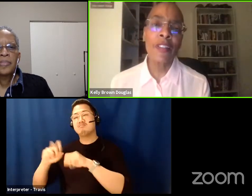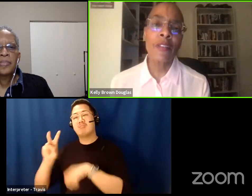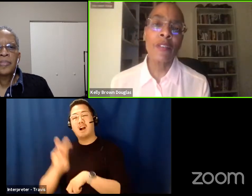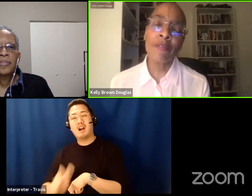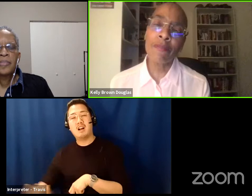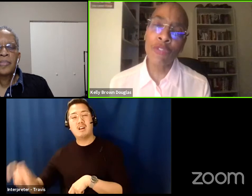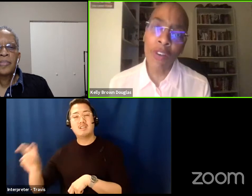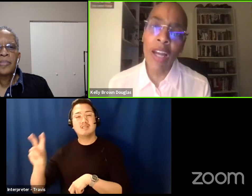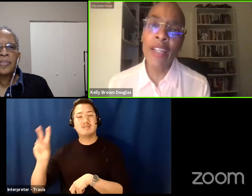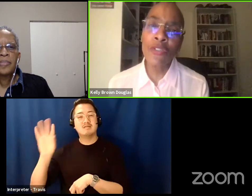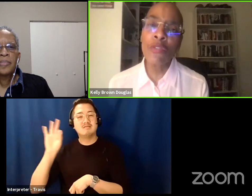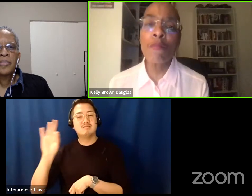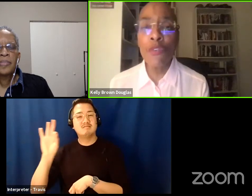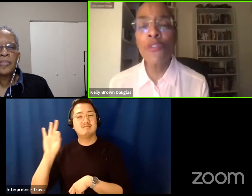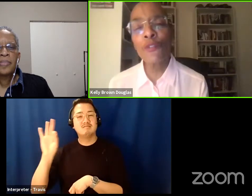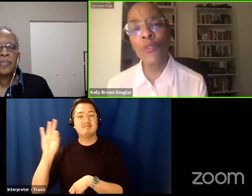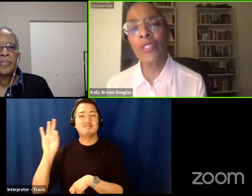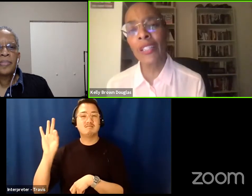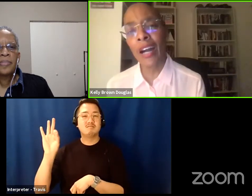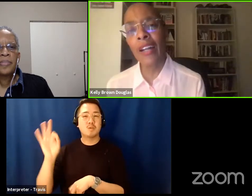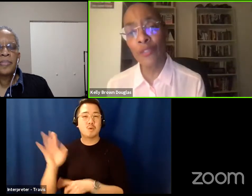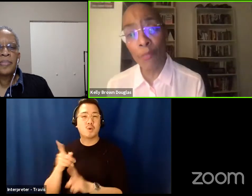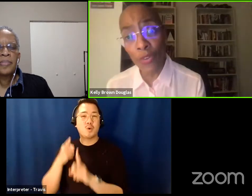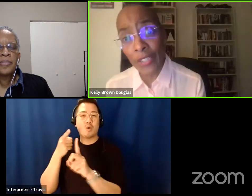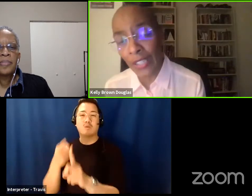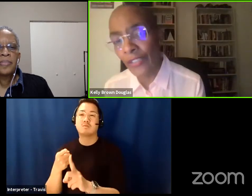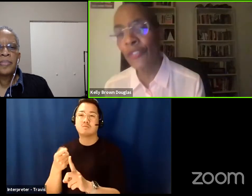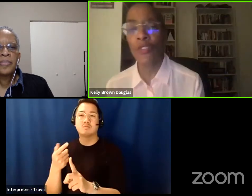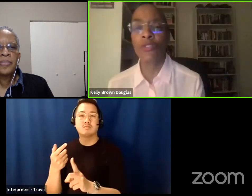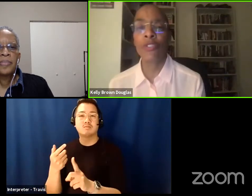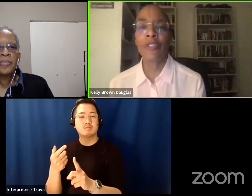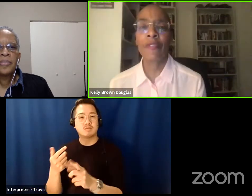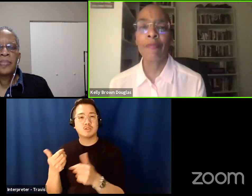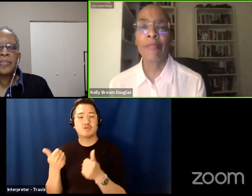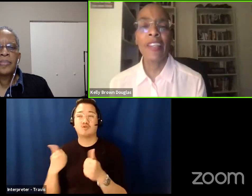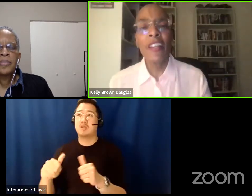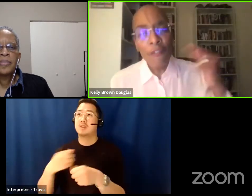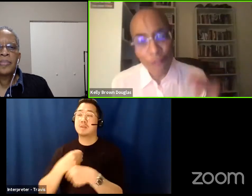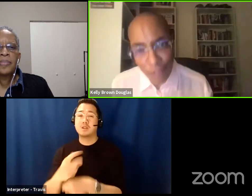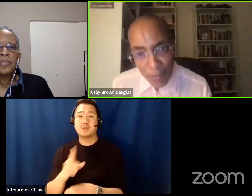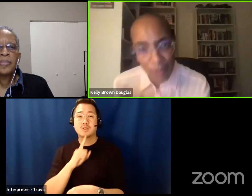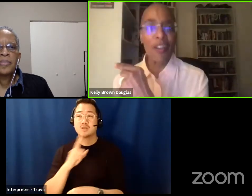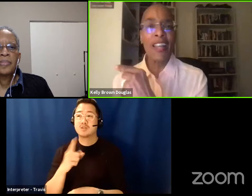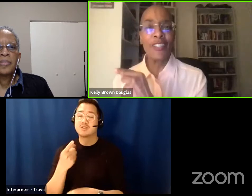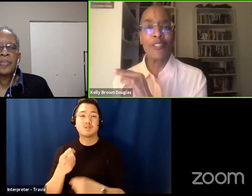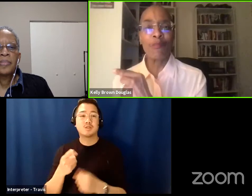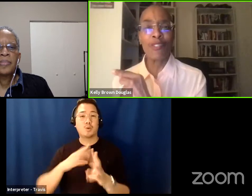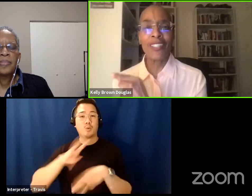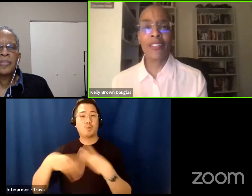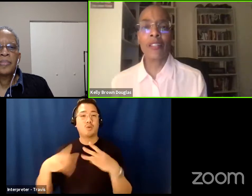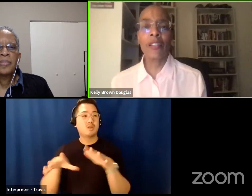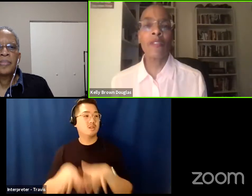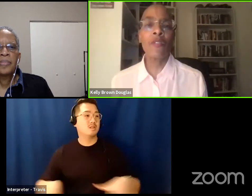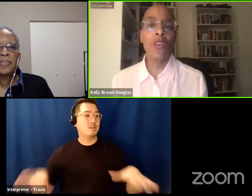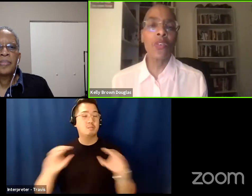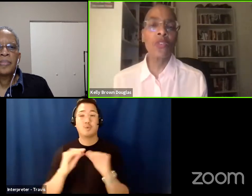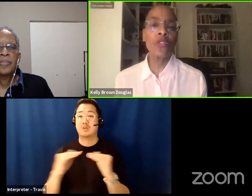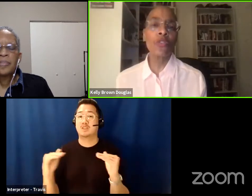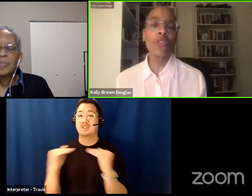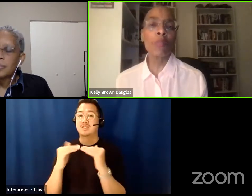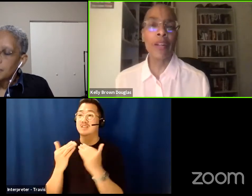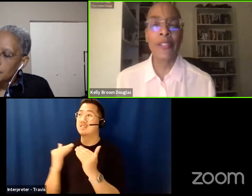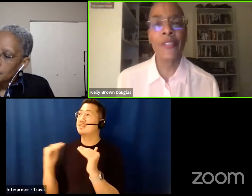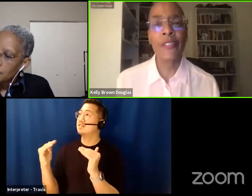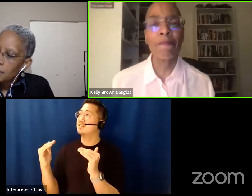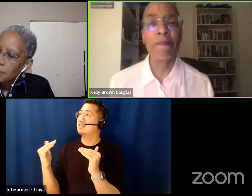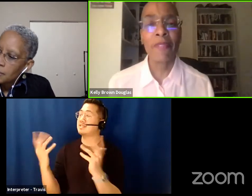of trying to move toward God's more just future from the vantage point of those